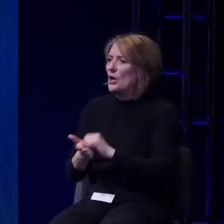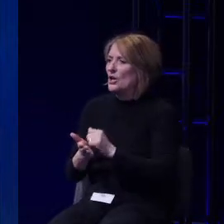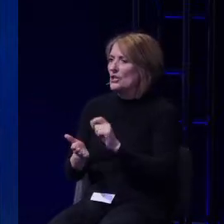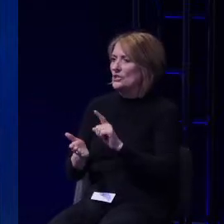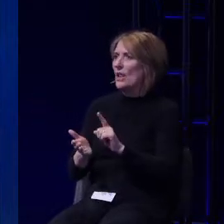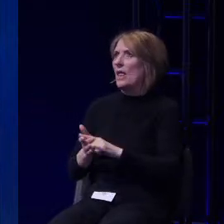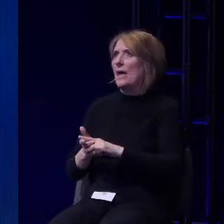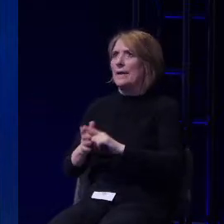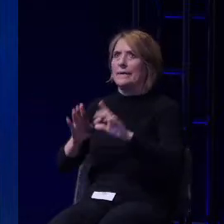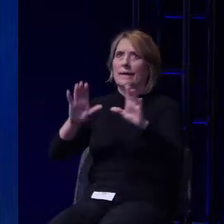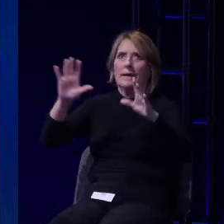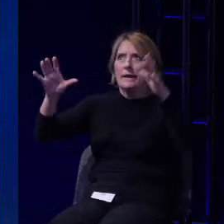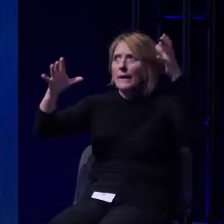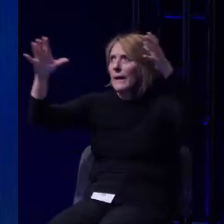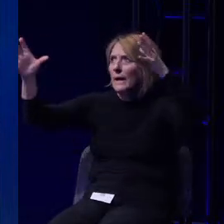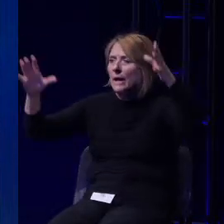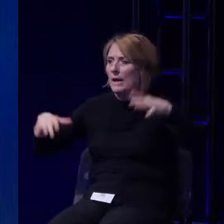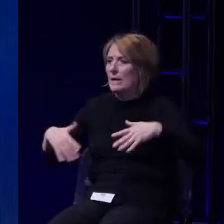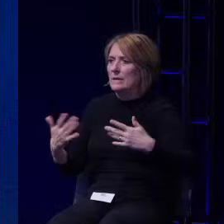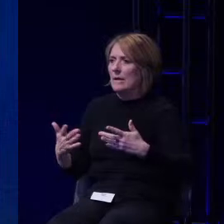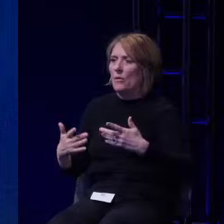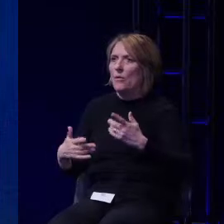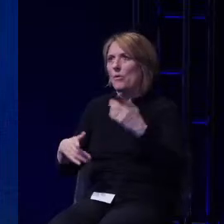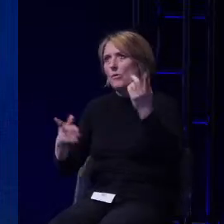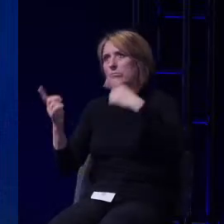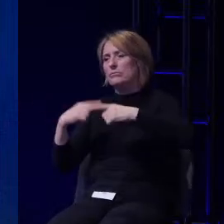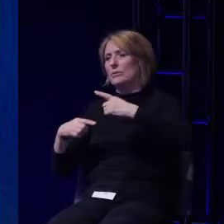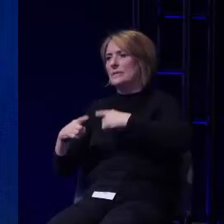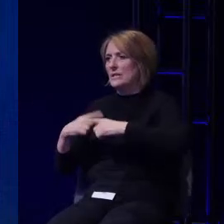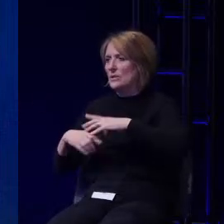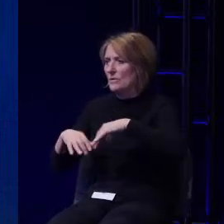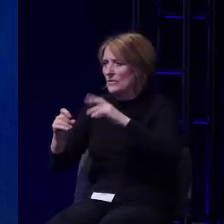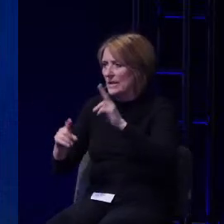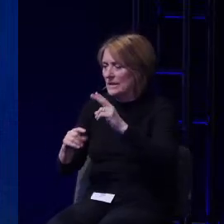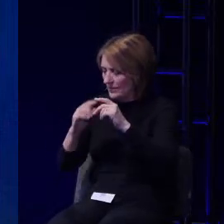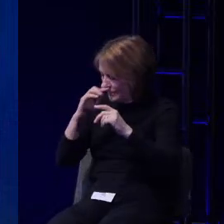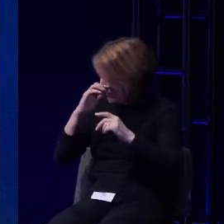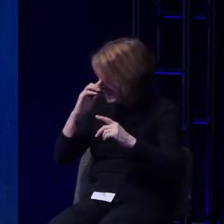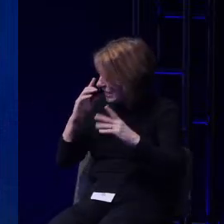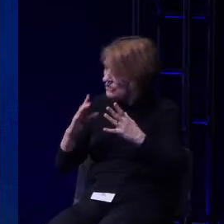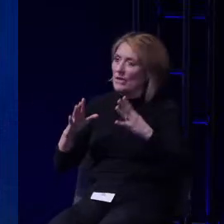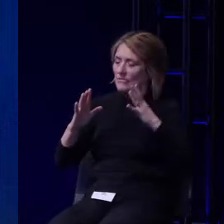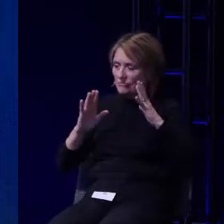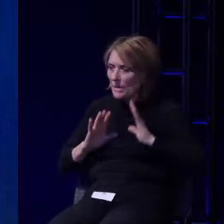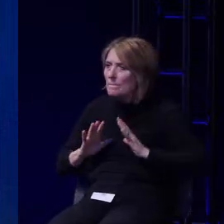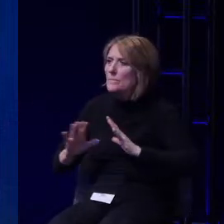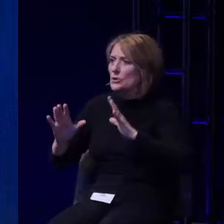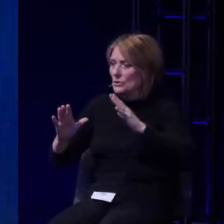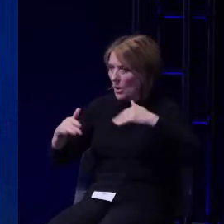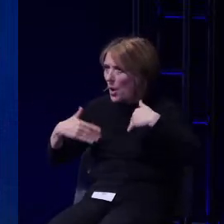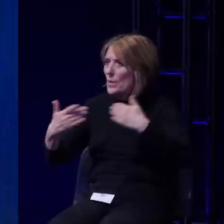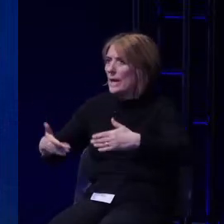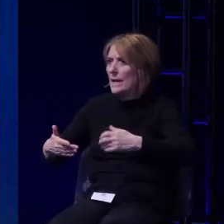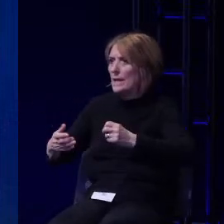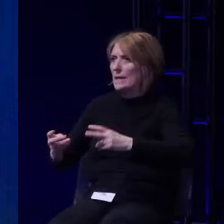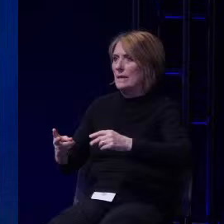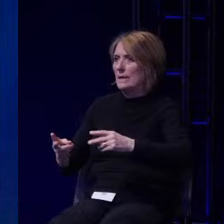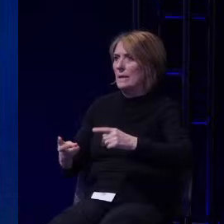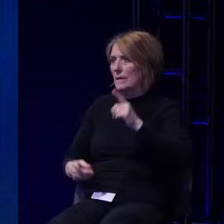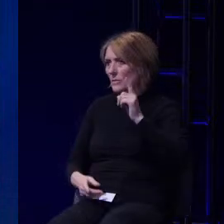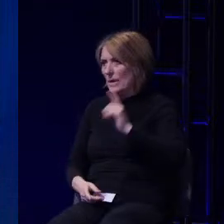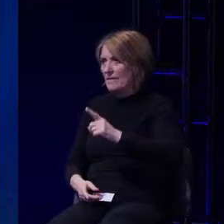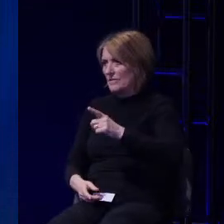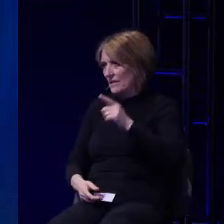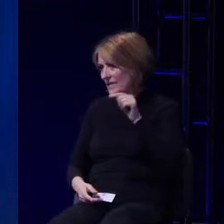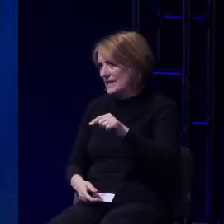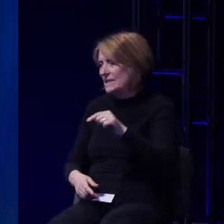start again. I'd much rather sort of push the first AD into, right, we've got to go there at this time because that's when it's really